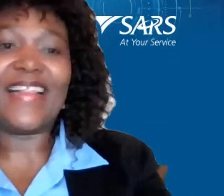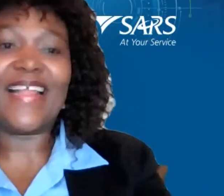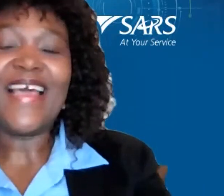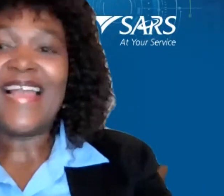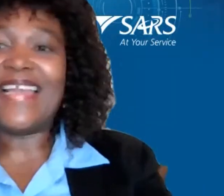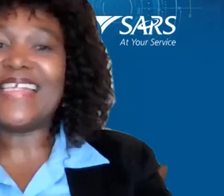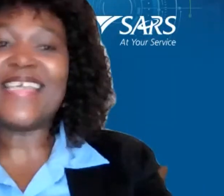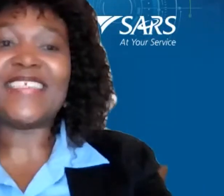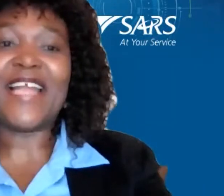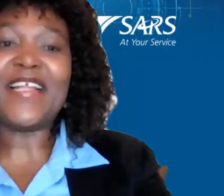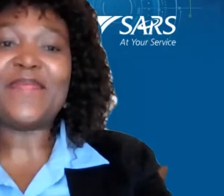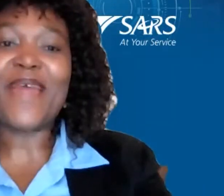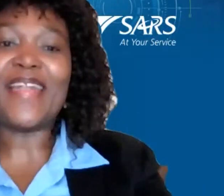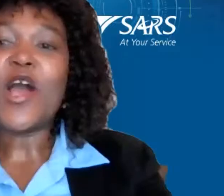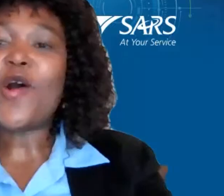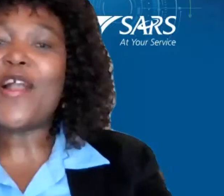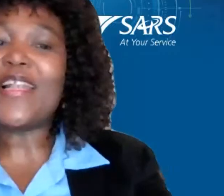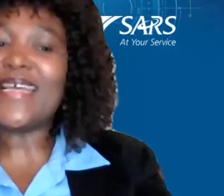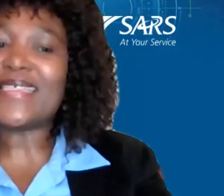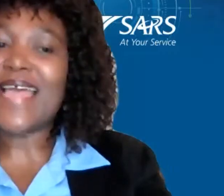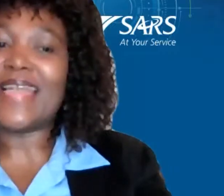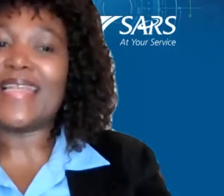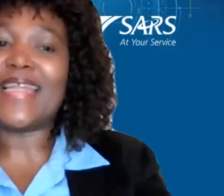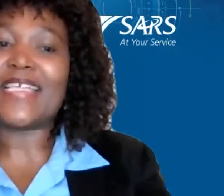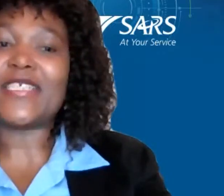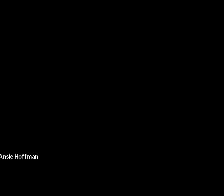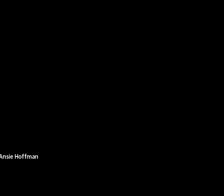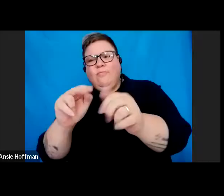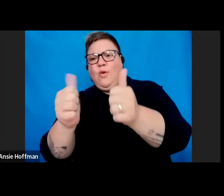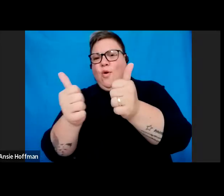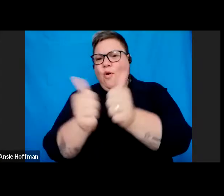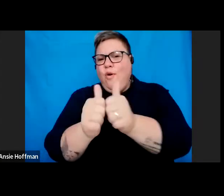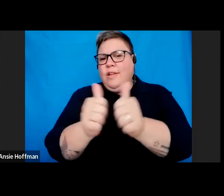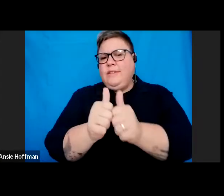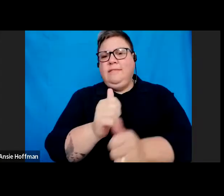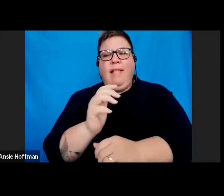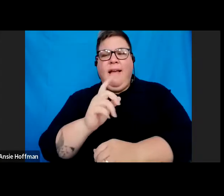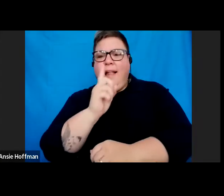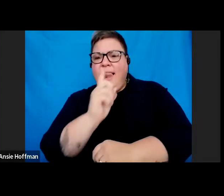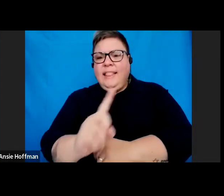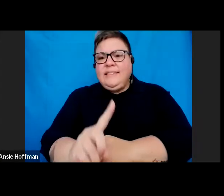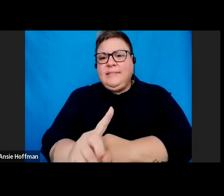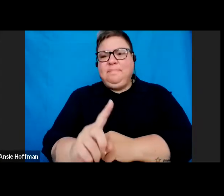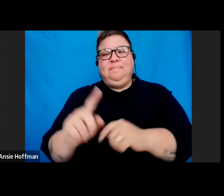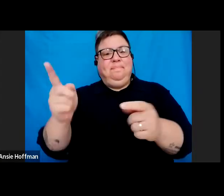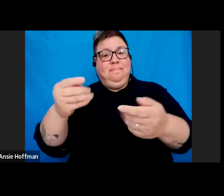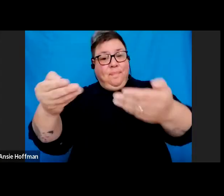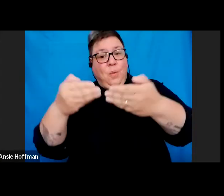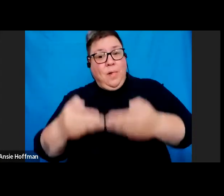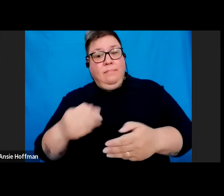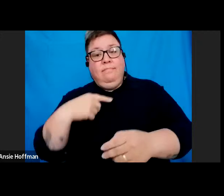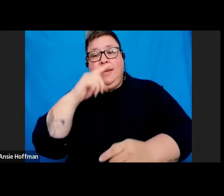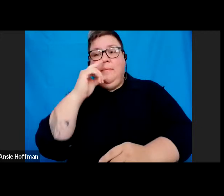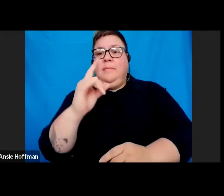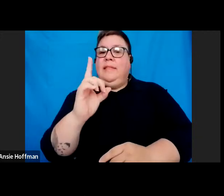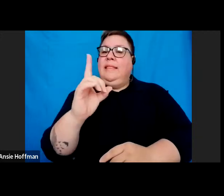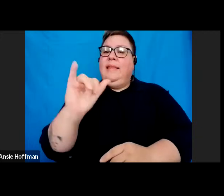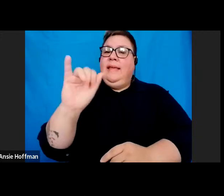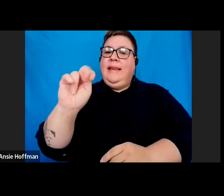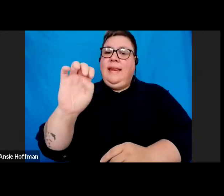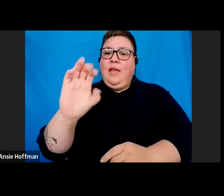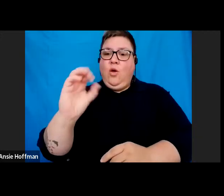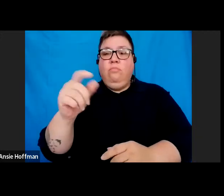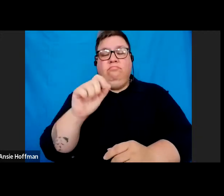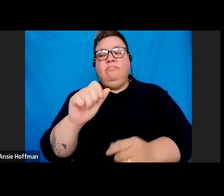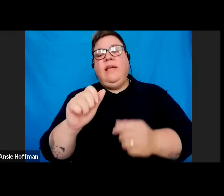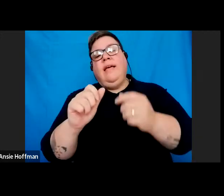Ladies and gentlemen, colleagues and leadership, welcome. My name is Dineo Tzima from the SAS Techs